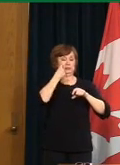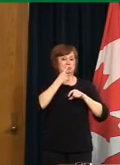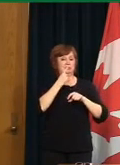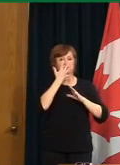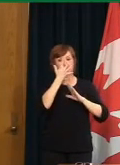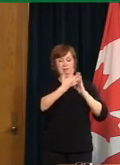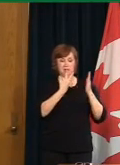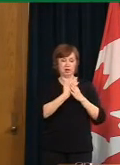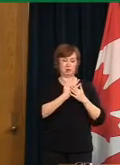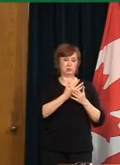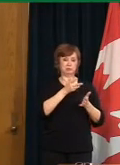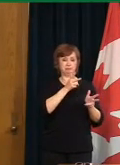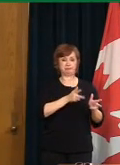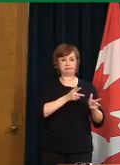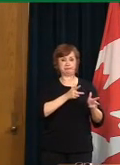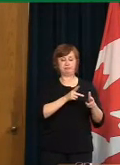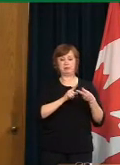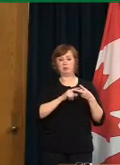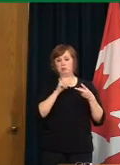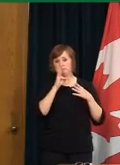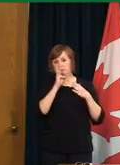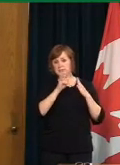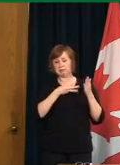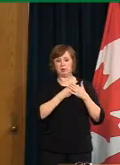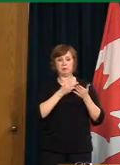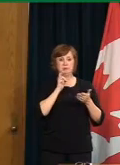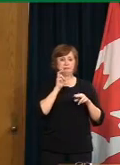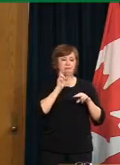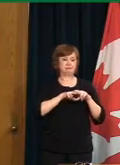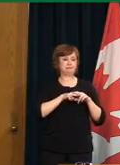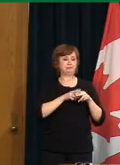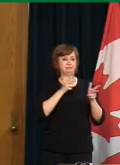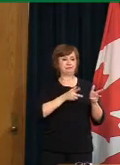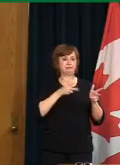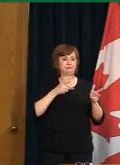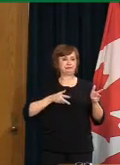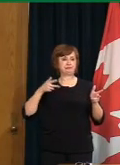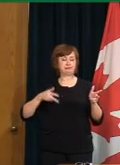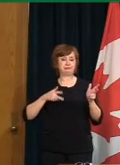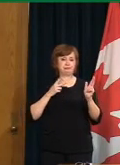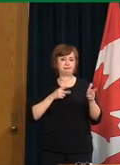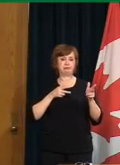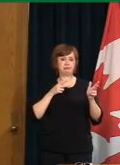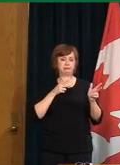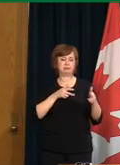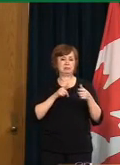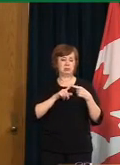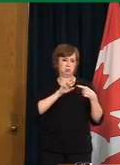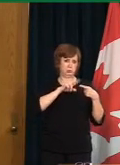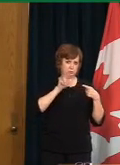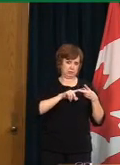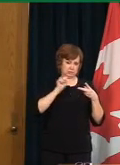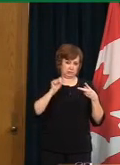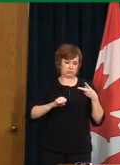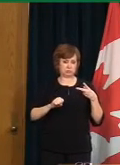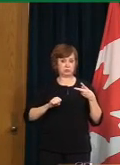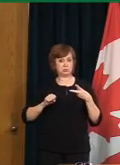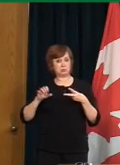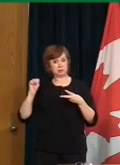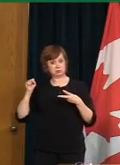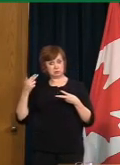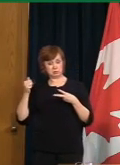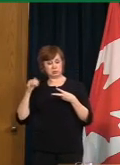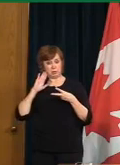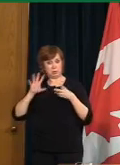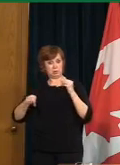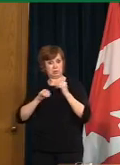to ensure everyone gets tested? Has the SHA looked at the efficiency of these sites since the drive-through testing was opened?